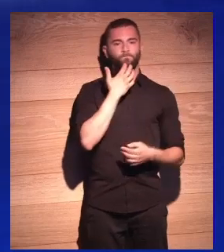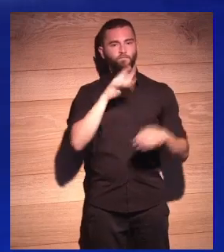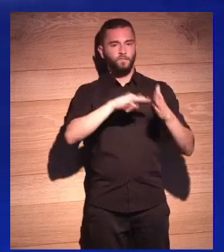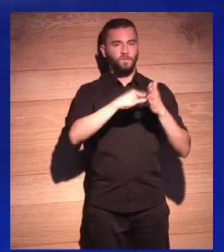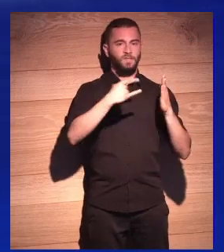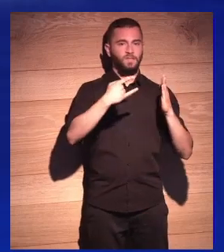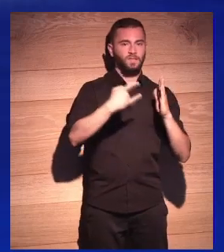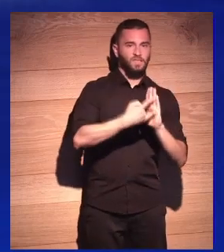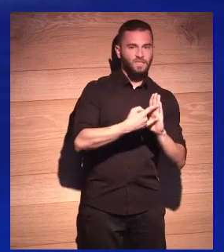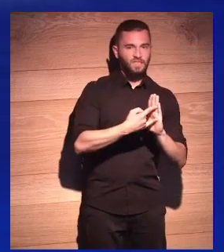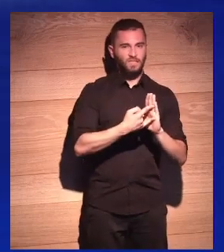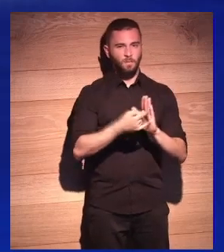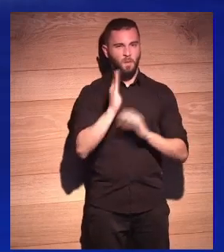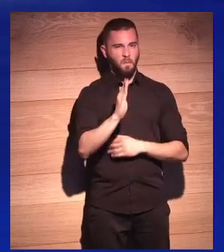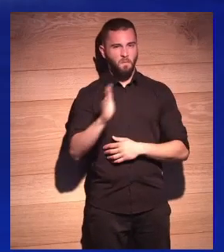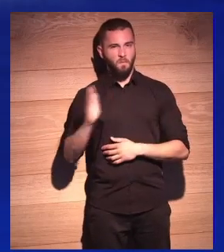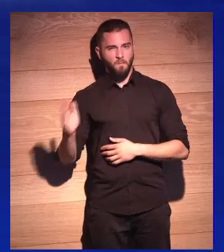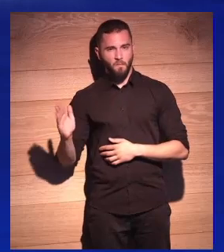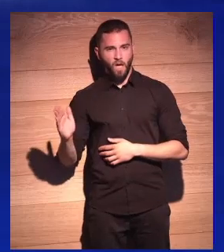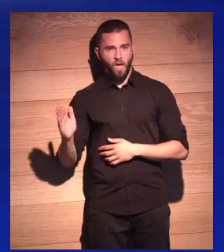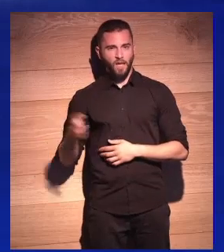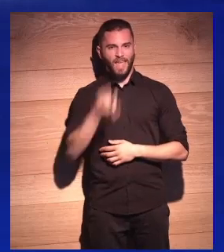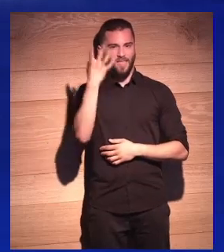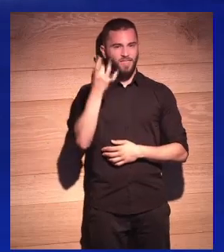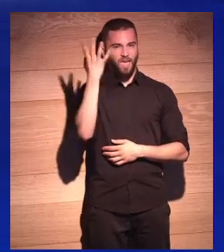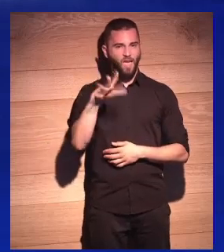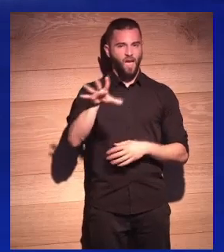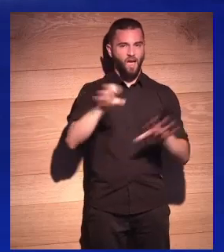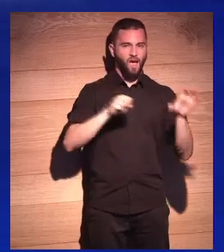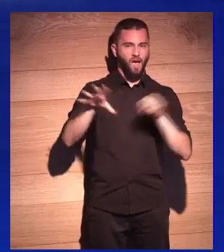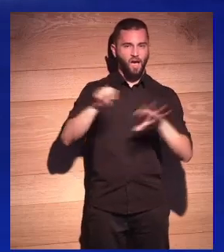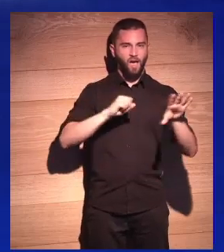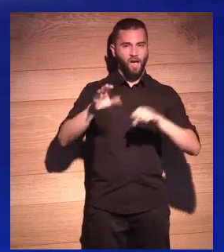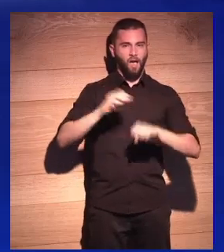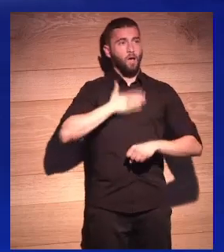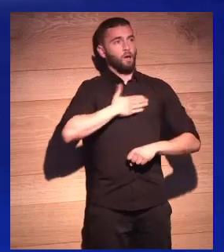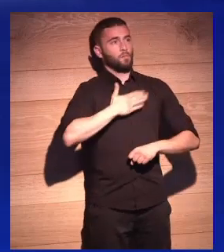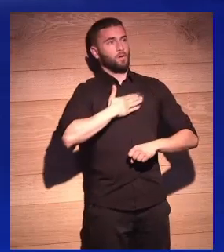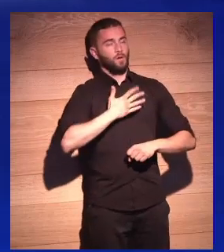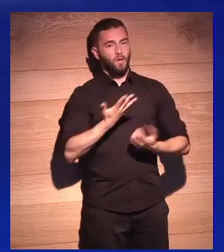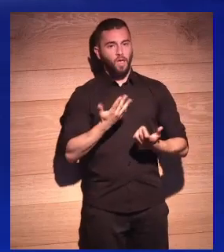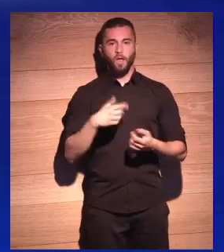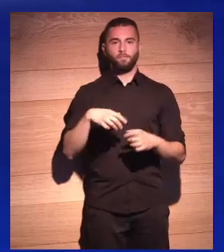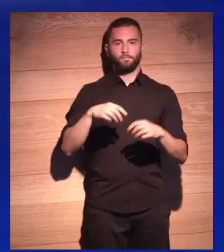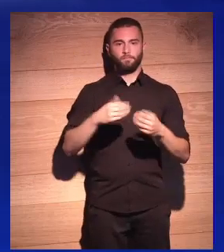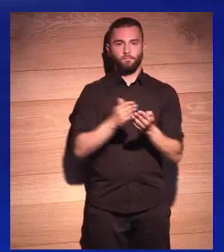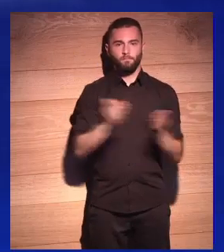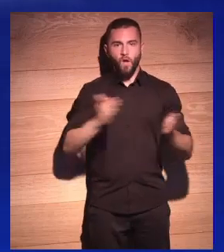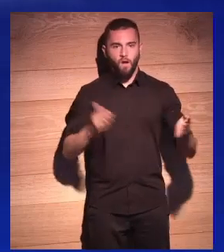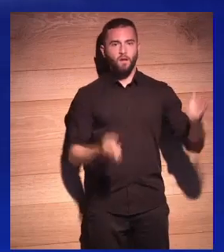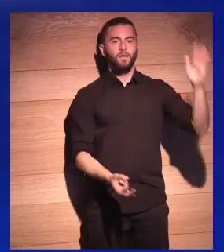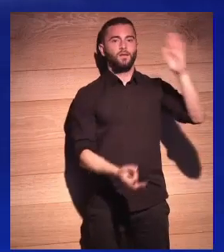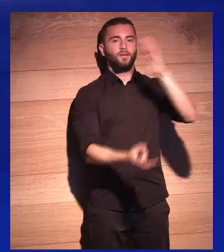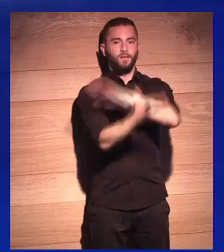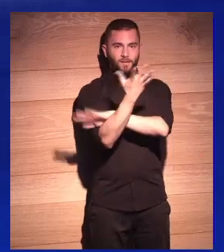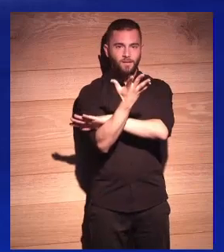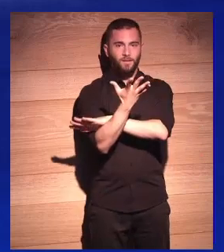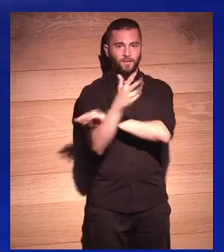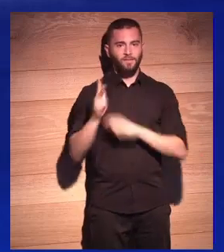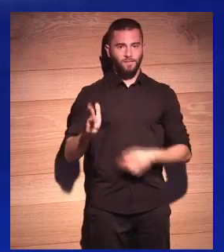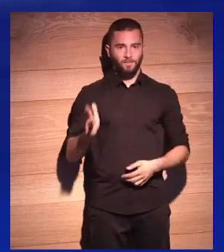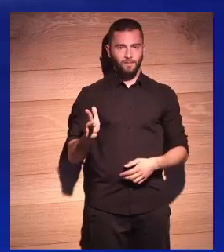But we're facing kind of a smashing system that takes ideas, patents ideas. As